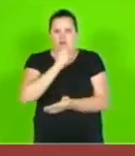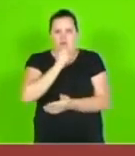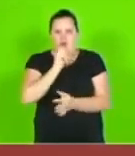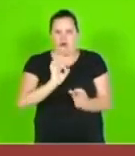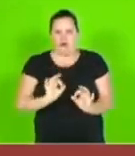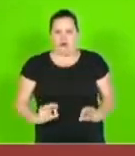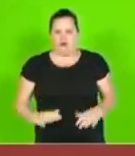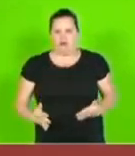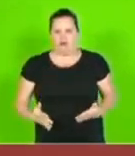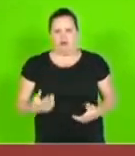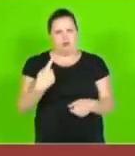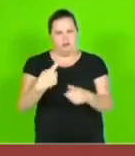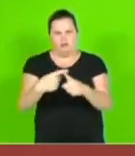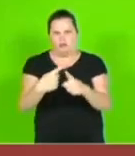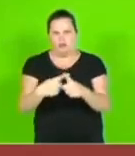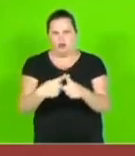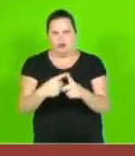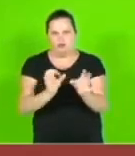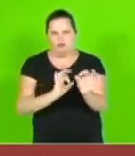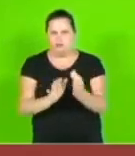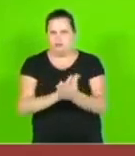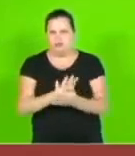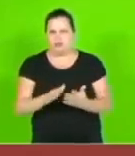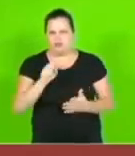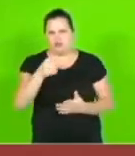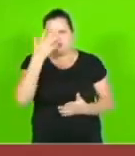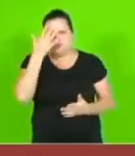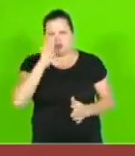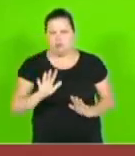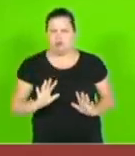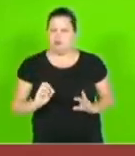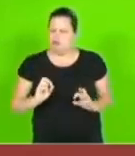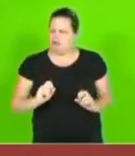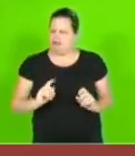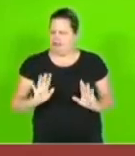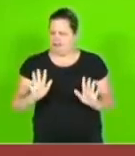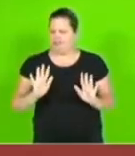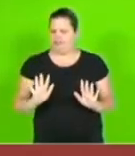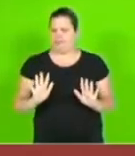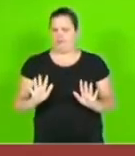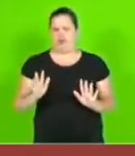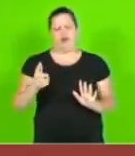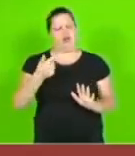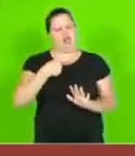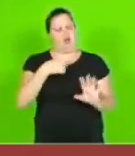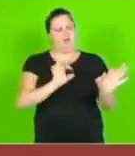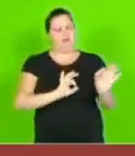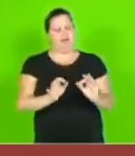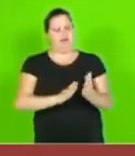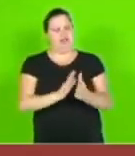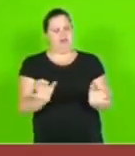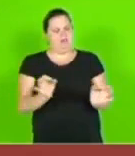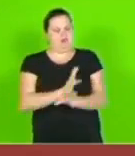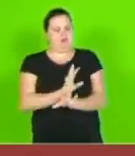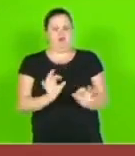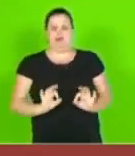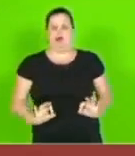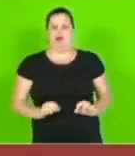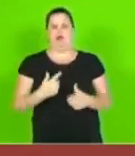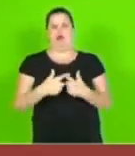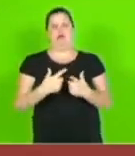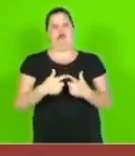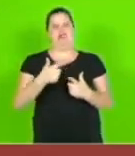If you are not ready, why are you not ready? Because you didn't know? All right, so if you didn't know,